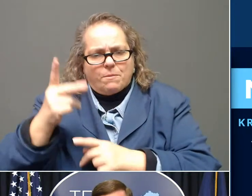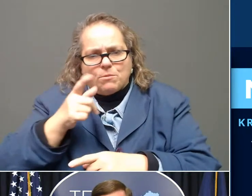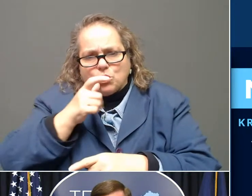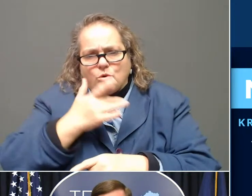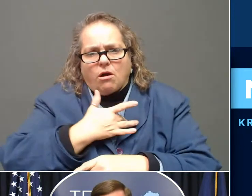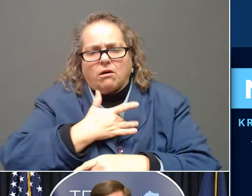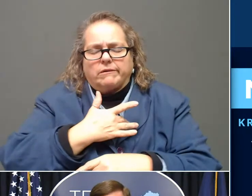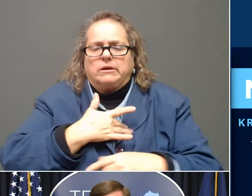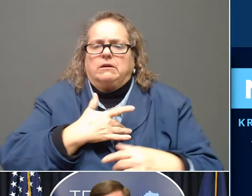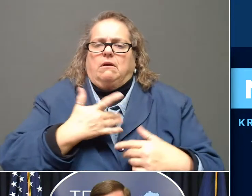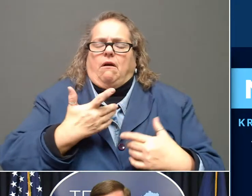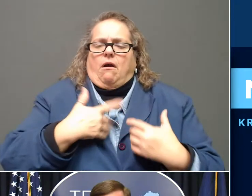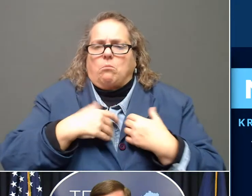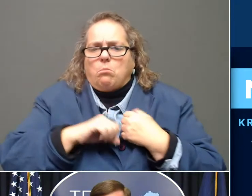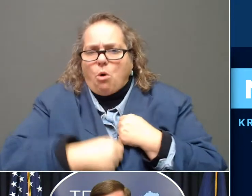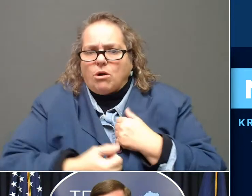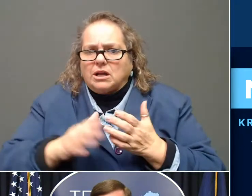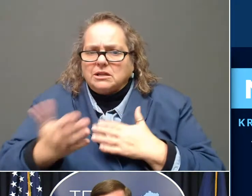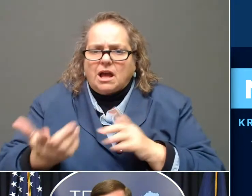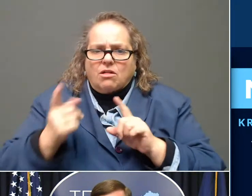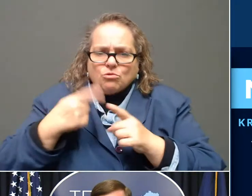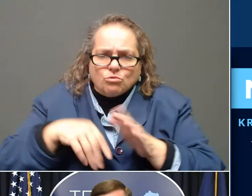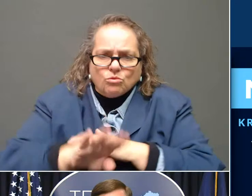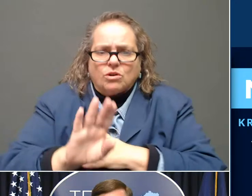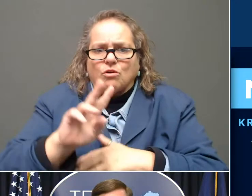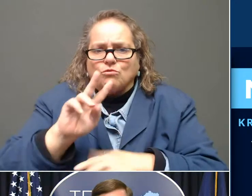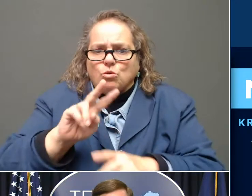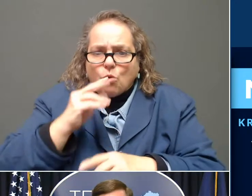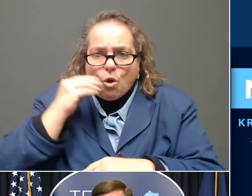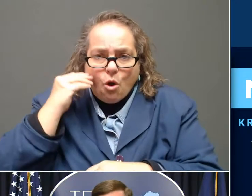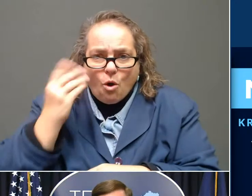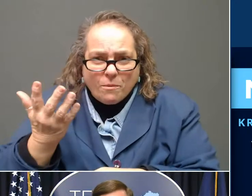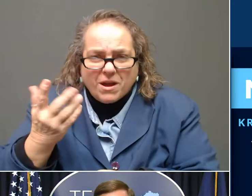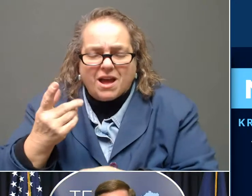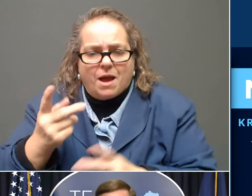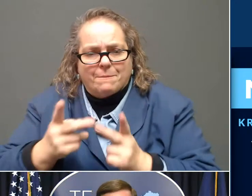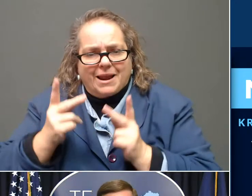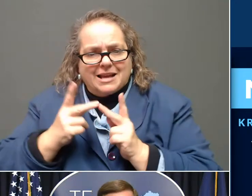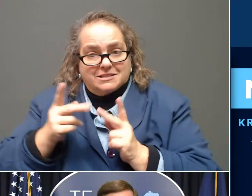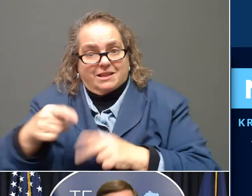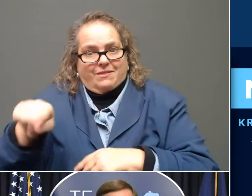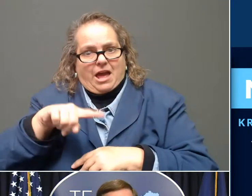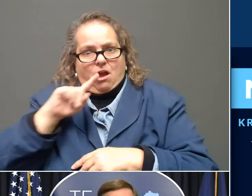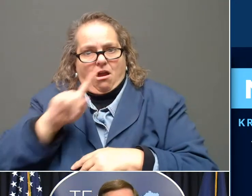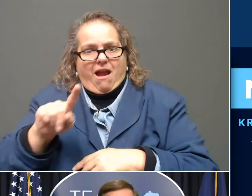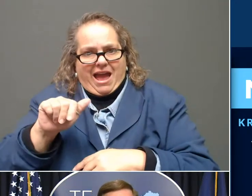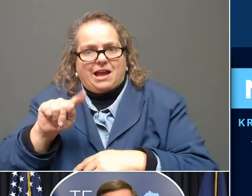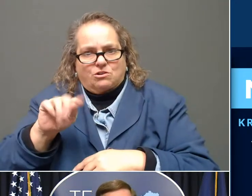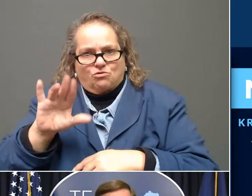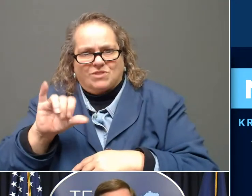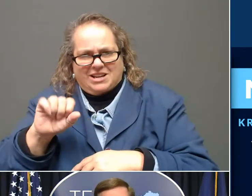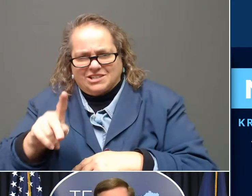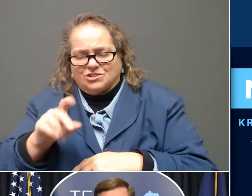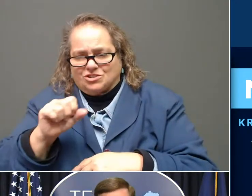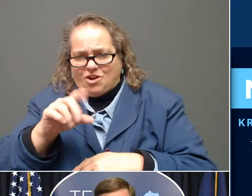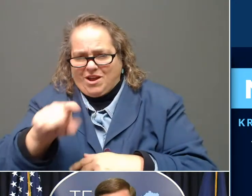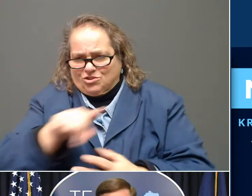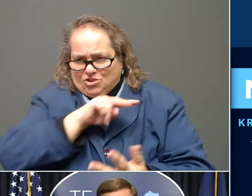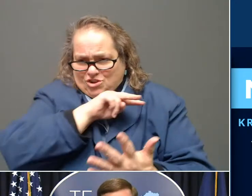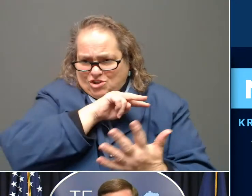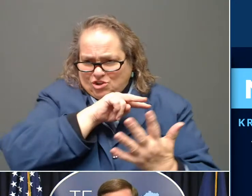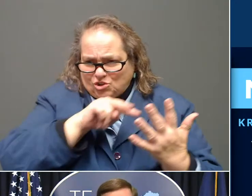adults 65 and older that also face higher risks. There are our grocery store workers who have